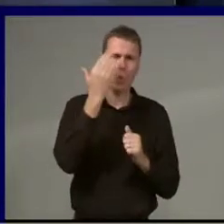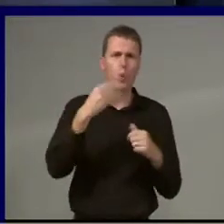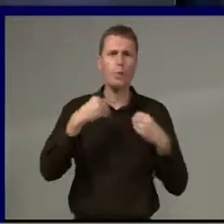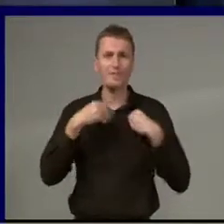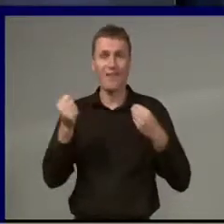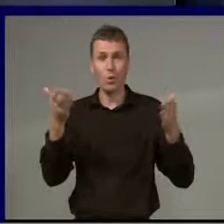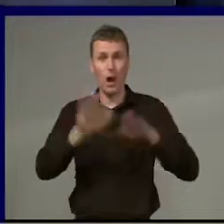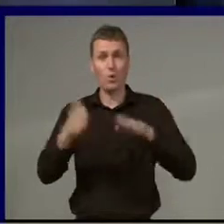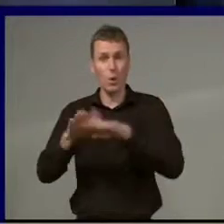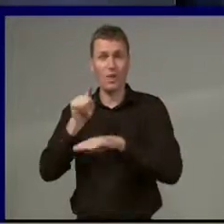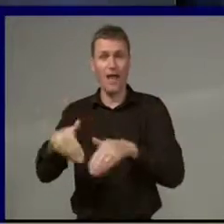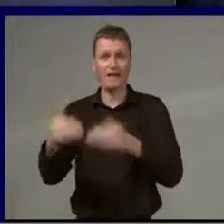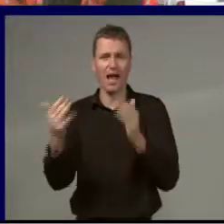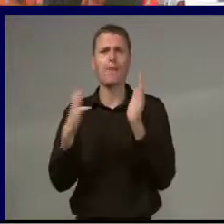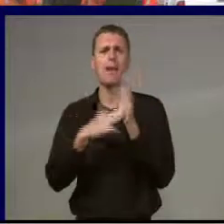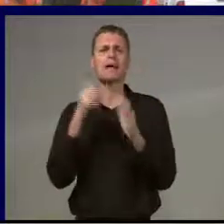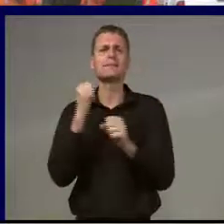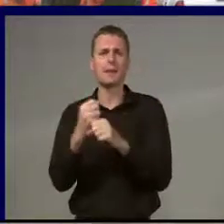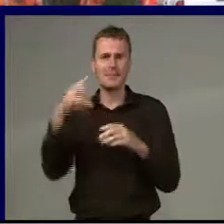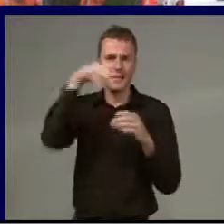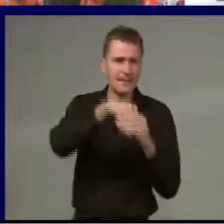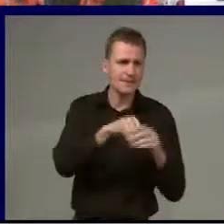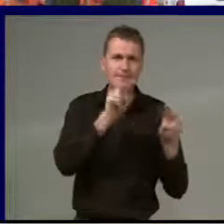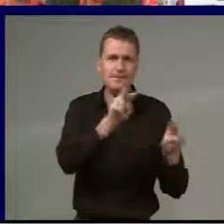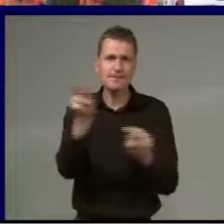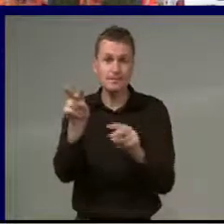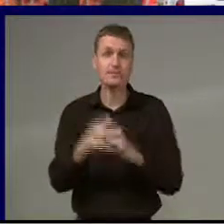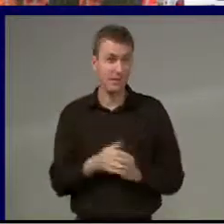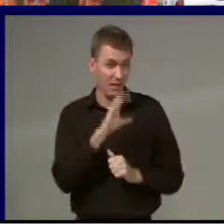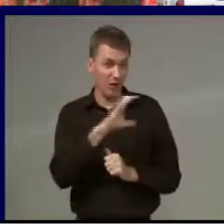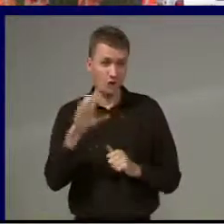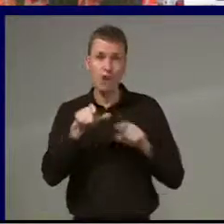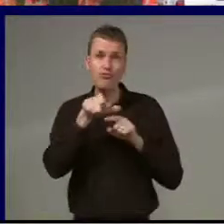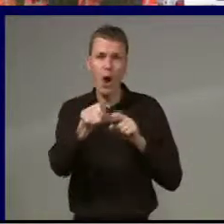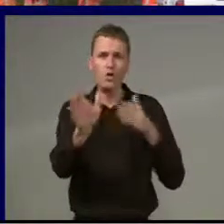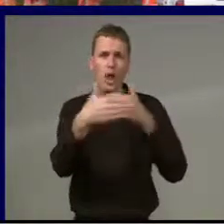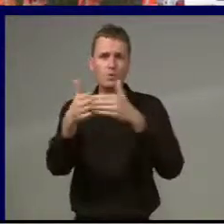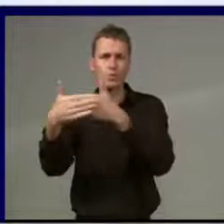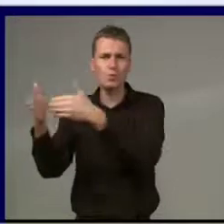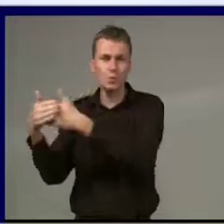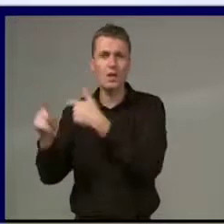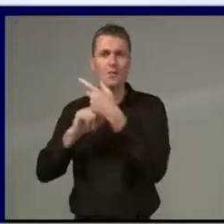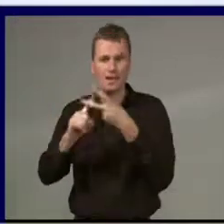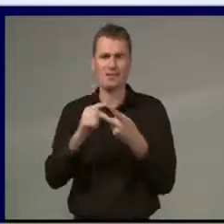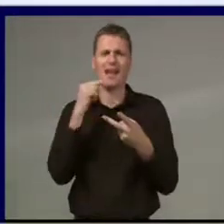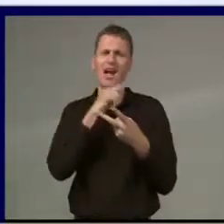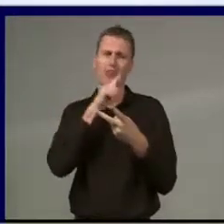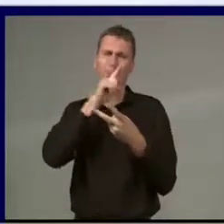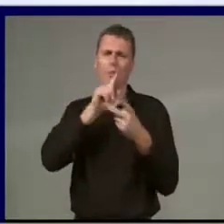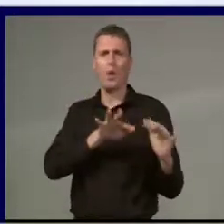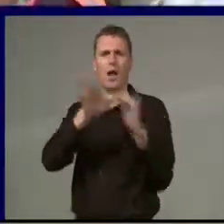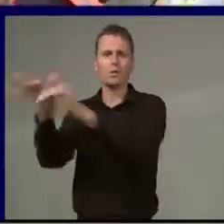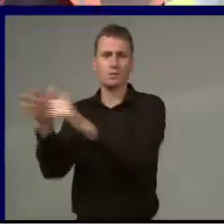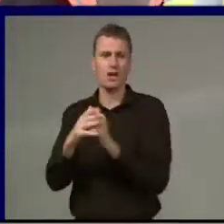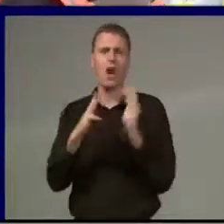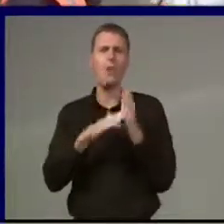day. Marcus Gibbs was there. Christchurch roads closed and hundreds evacuated. Morehouse Avenue and Barbados Street